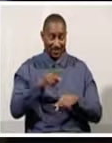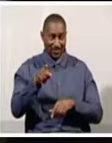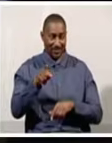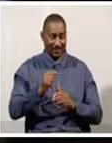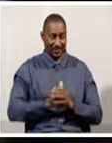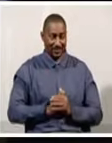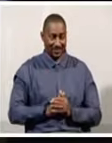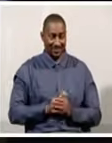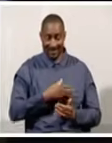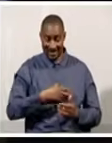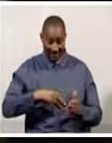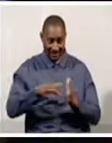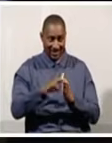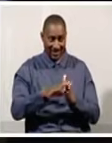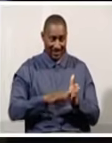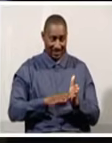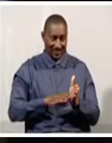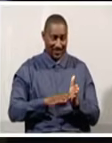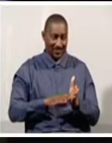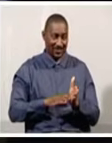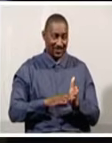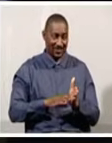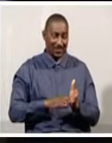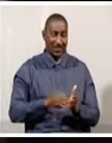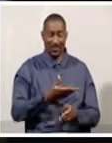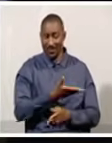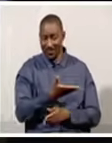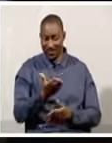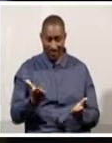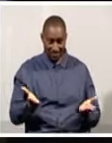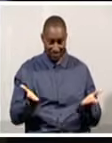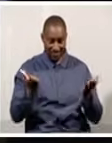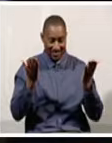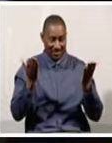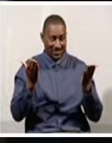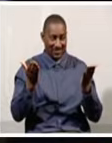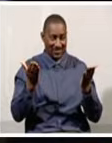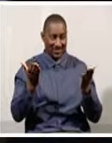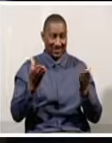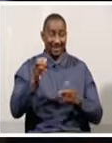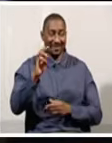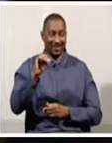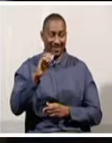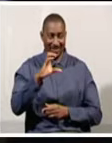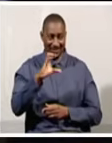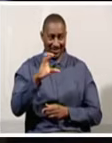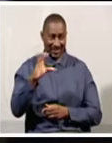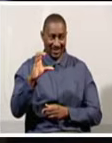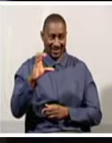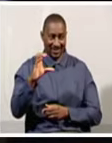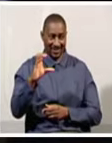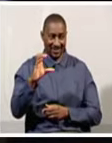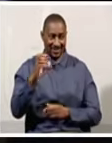walks in. All protocol had to be observed. We rose, we then sat, and the MC for that event was the